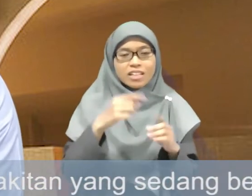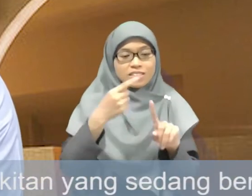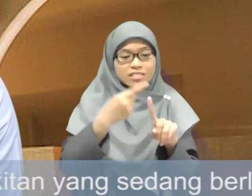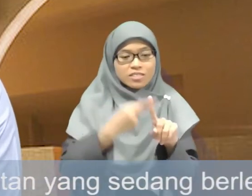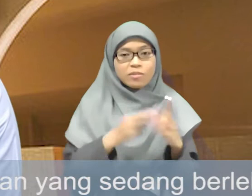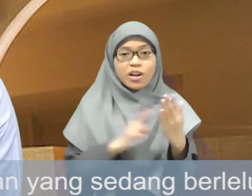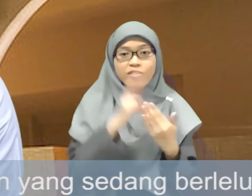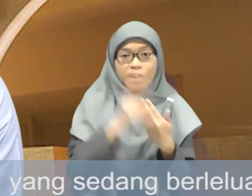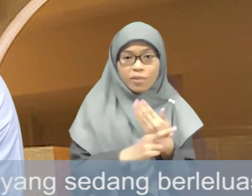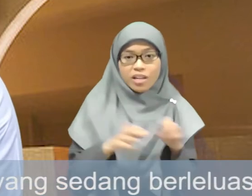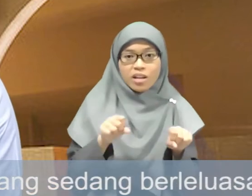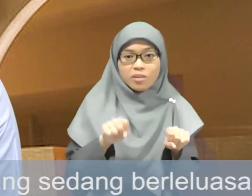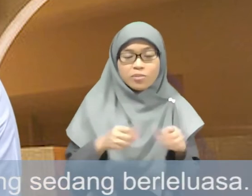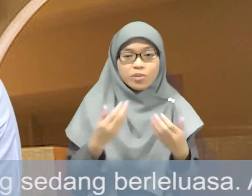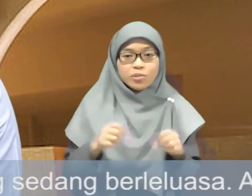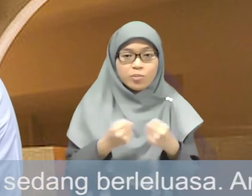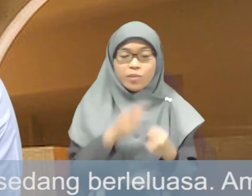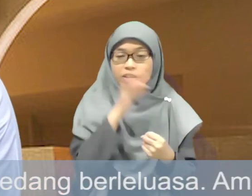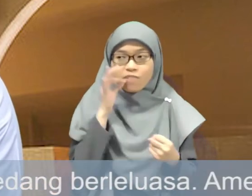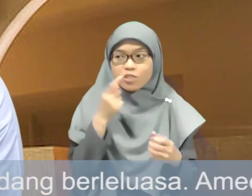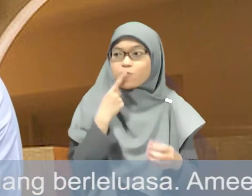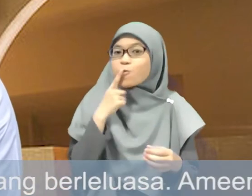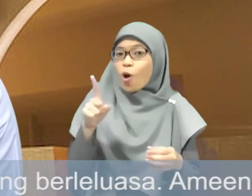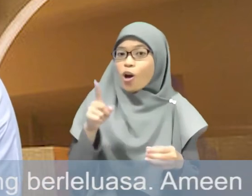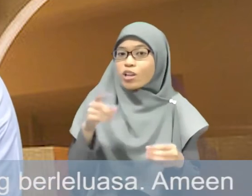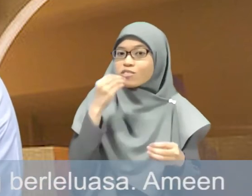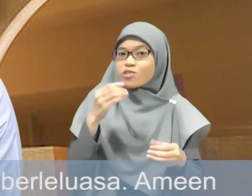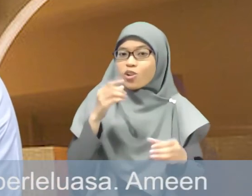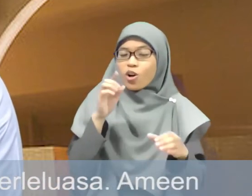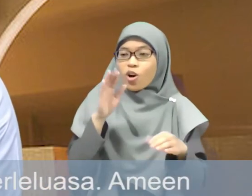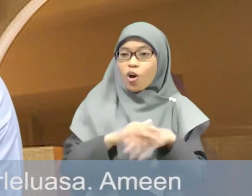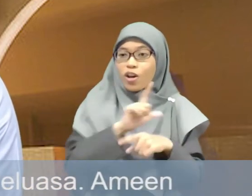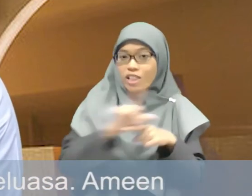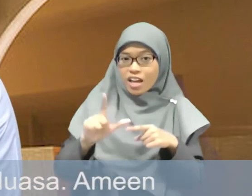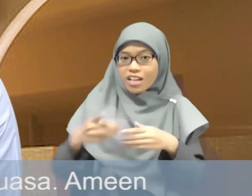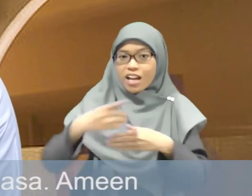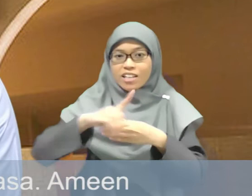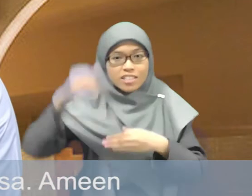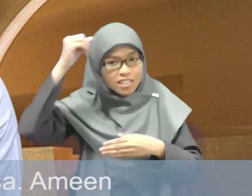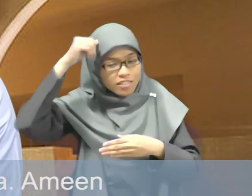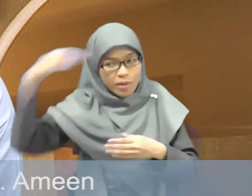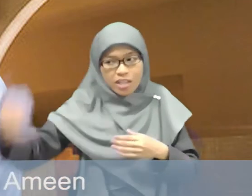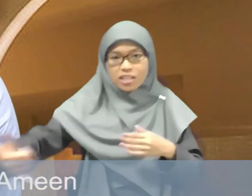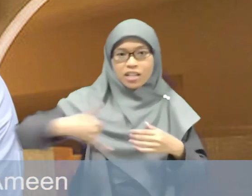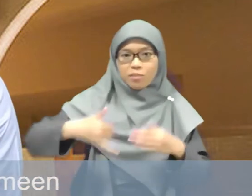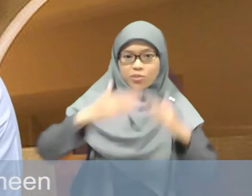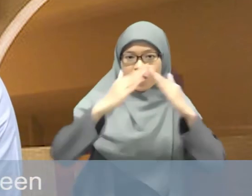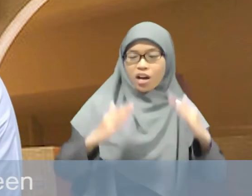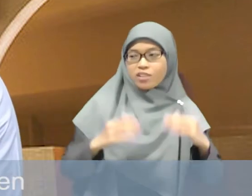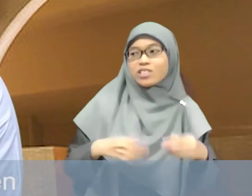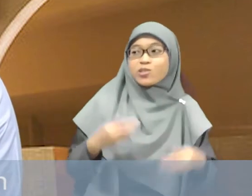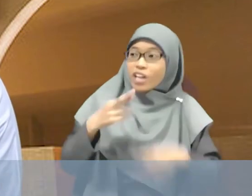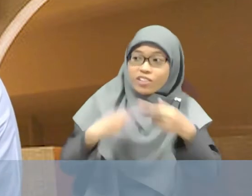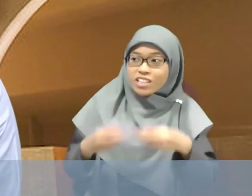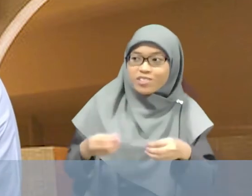of Ramadan, when you want to break fast, you often order online. Then when the delivery guys come to your house, then you